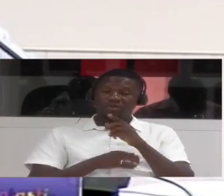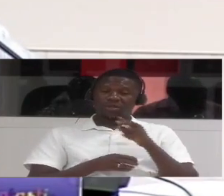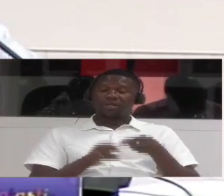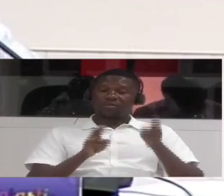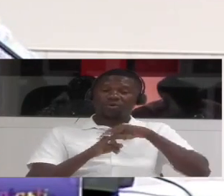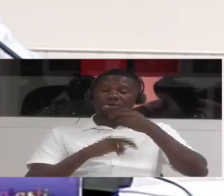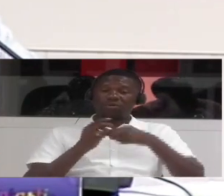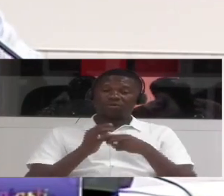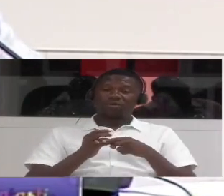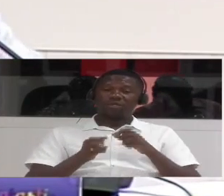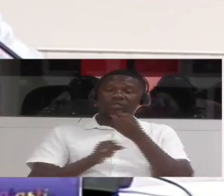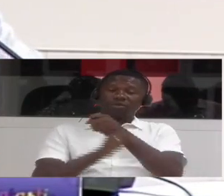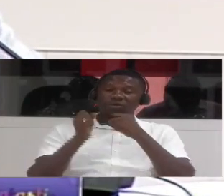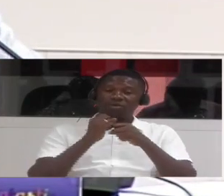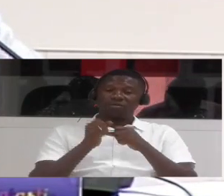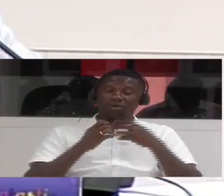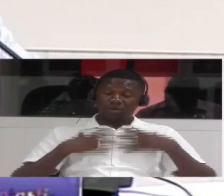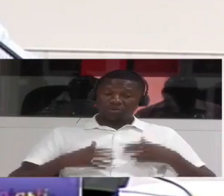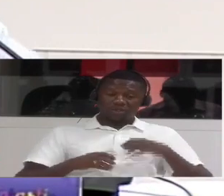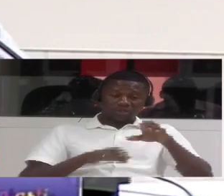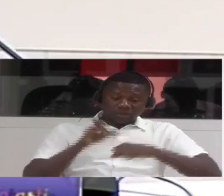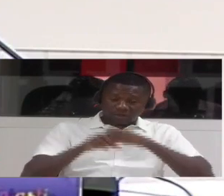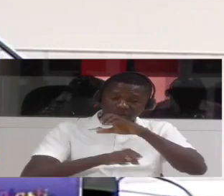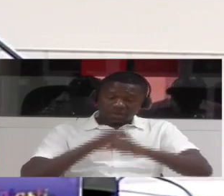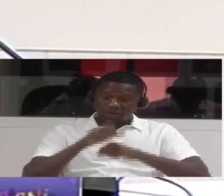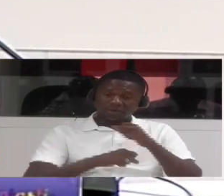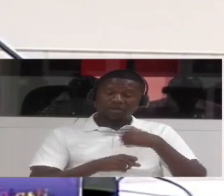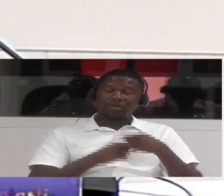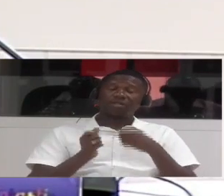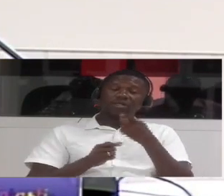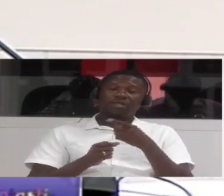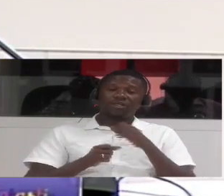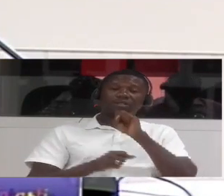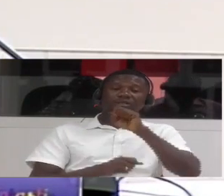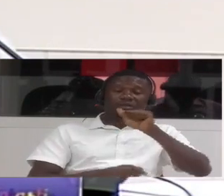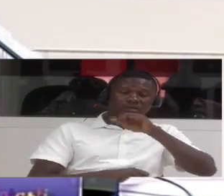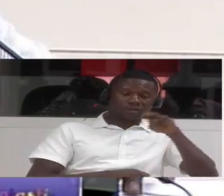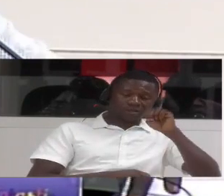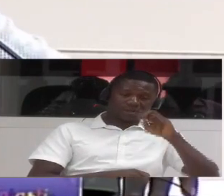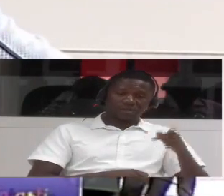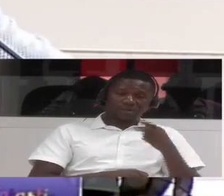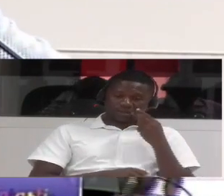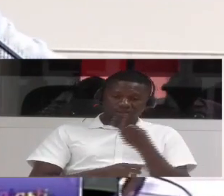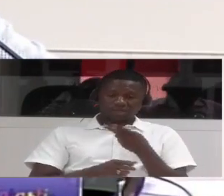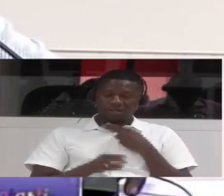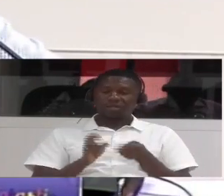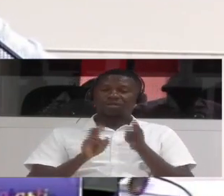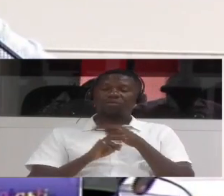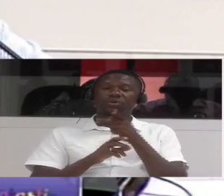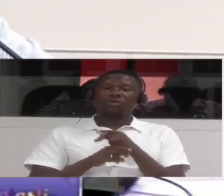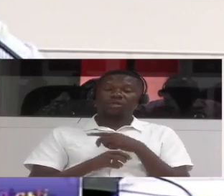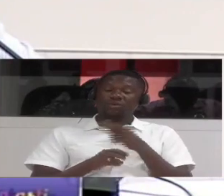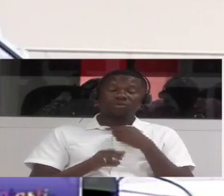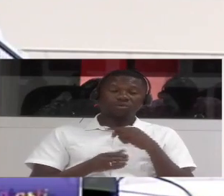human trafficking in the world. And Sana got this report and he published it. And it didn't paint a good picture of the Gambia that